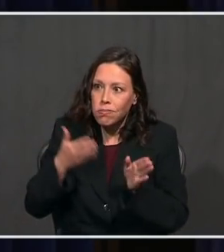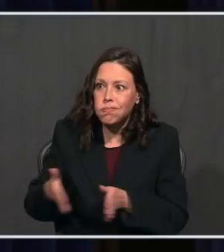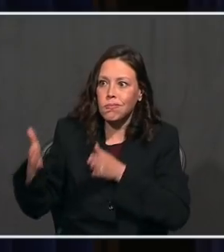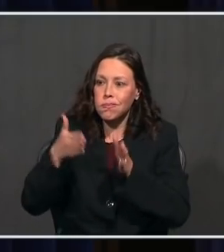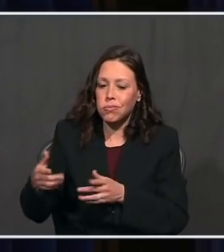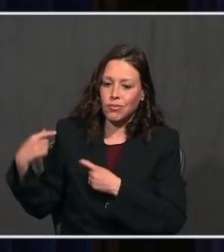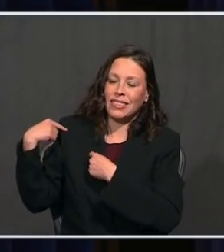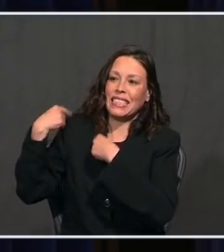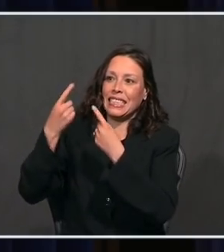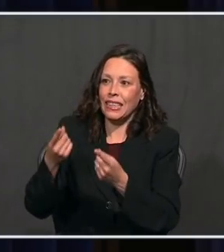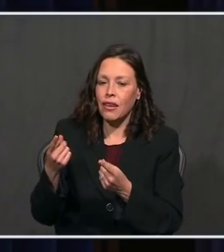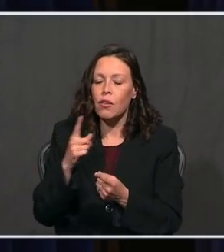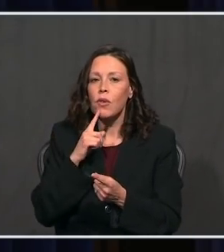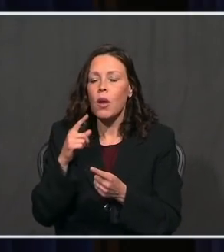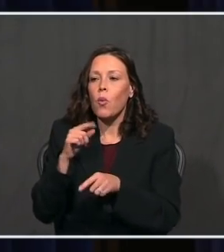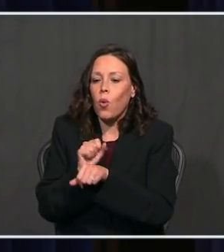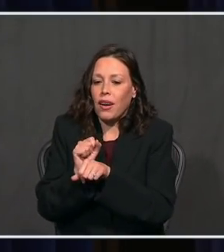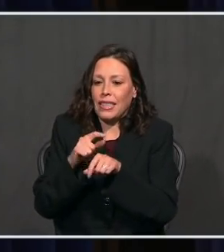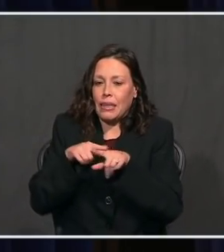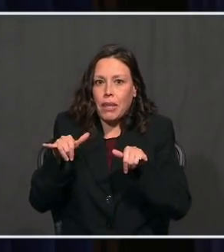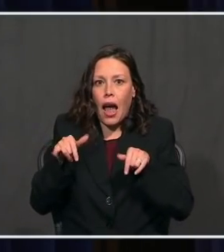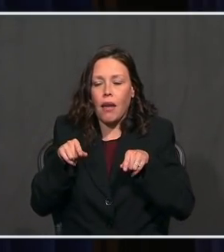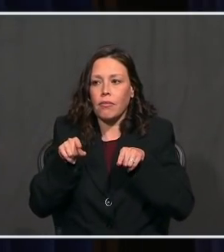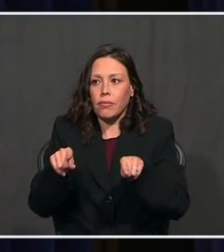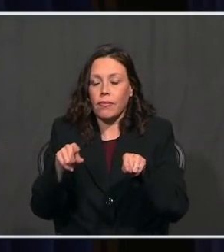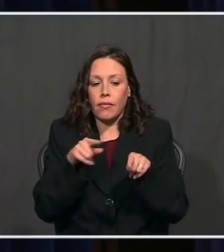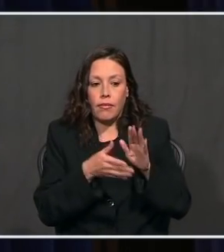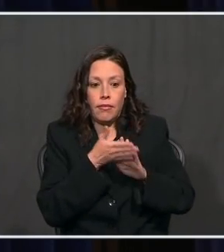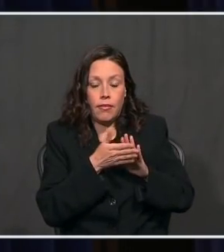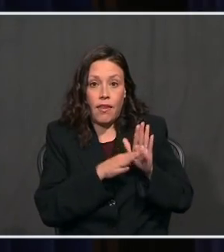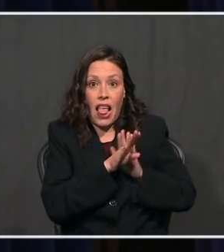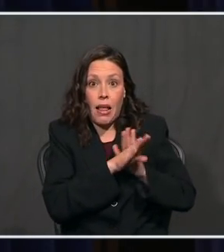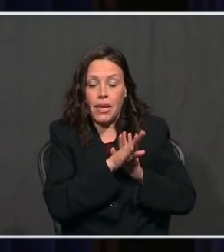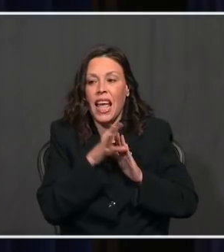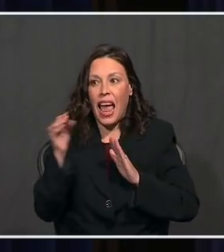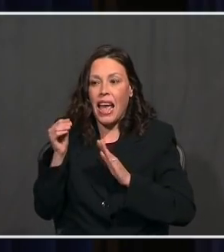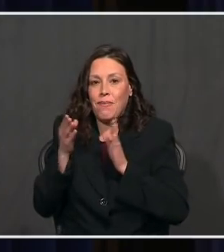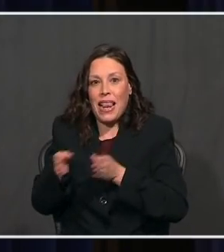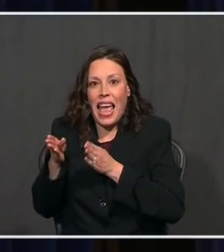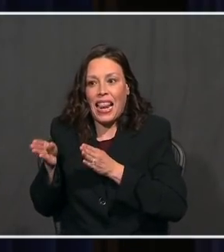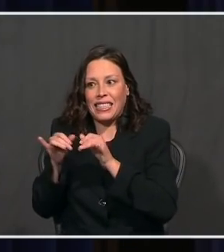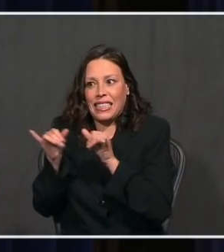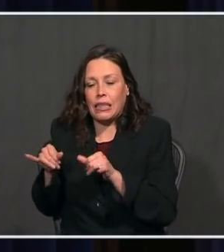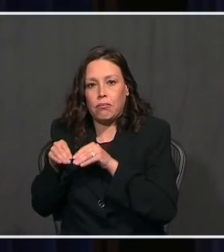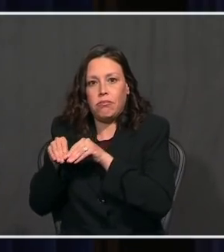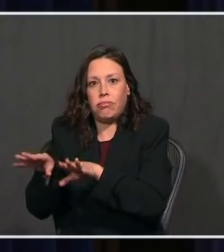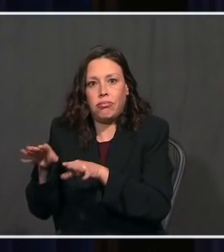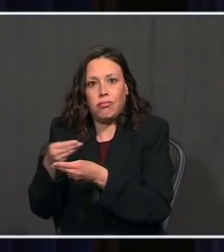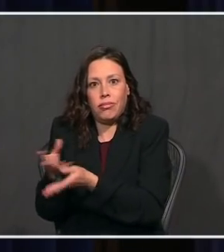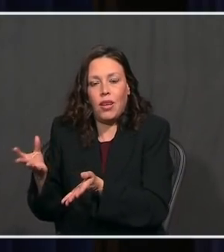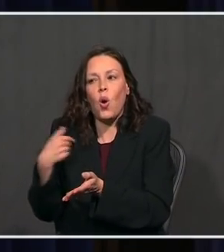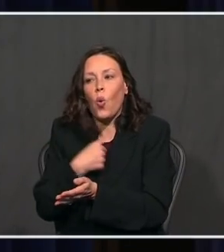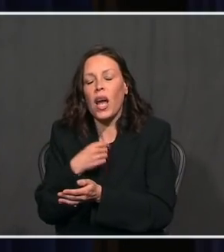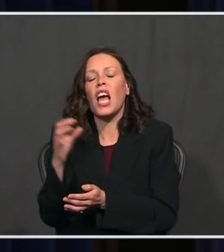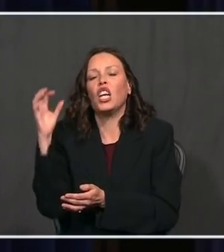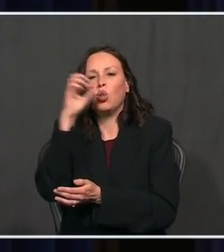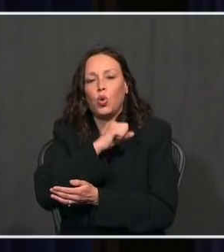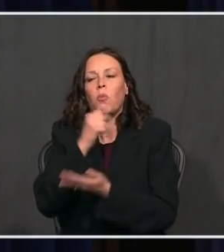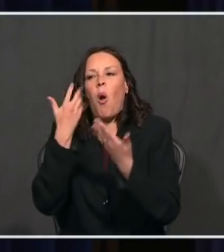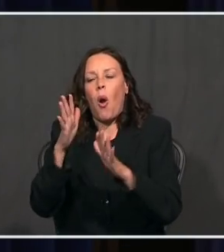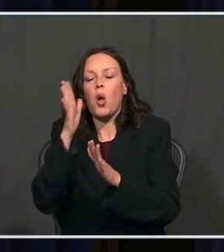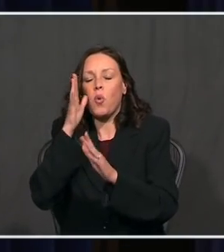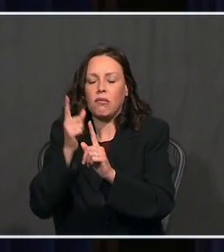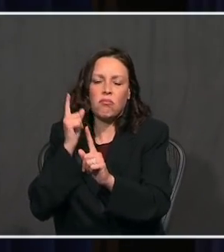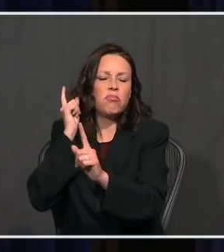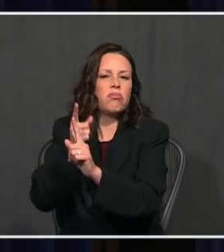Right? It was in parallel that we executed this. We assumed success so that we could get ahead of the